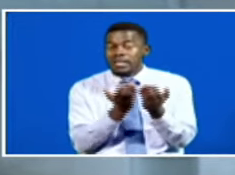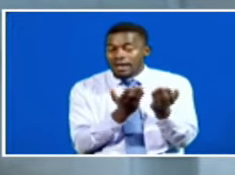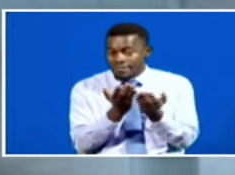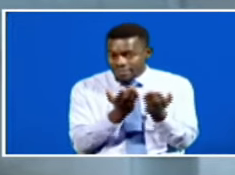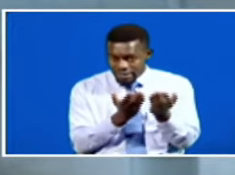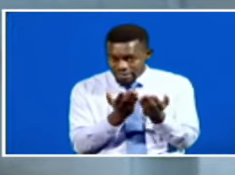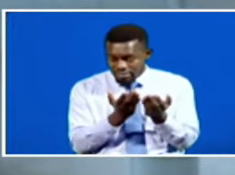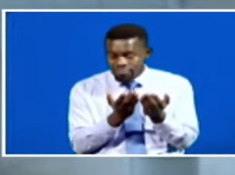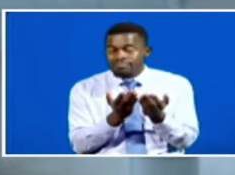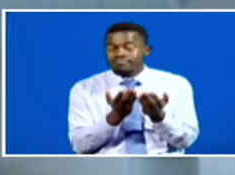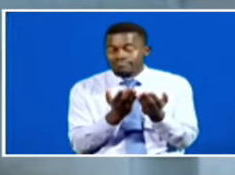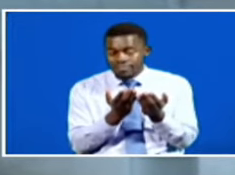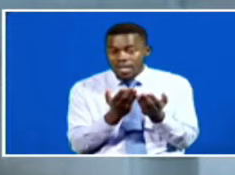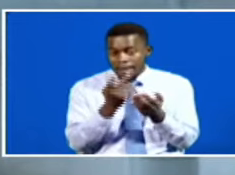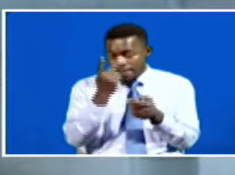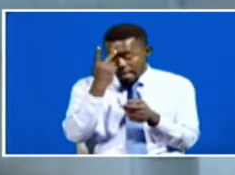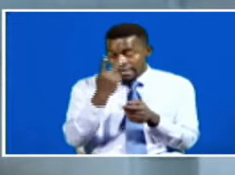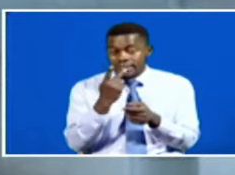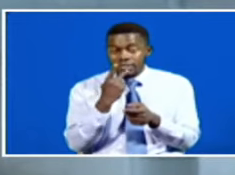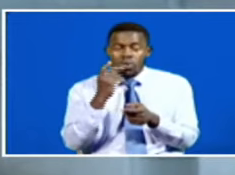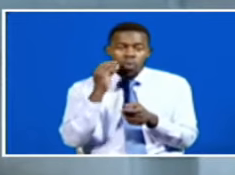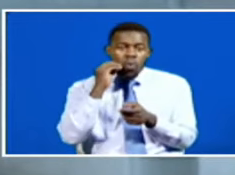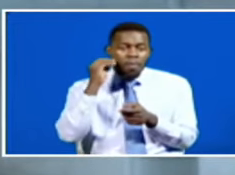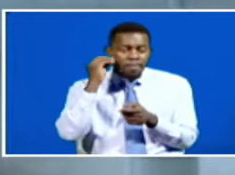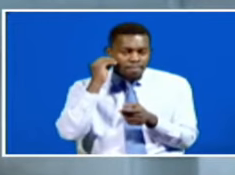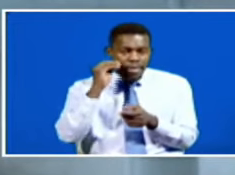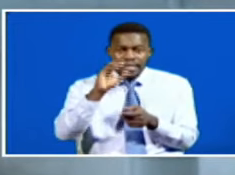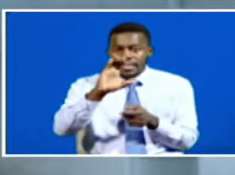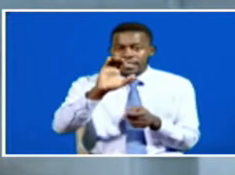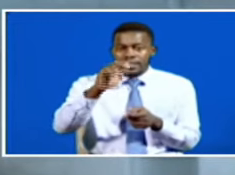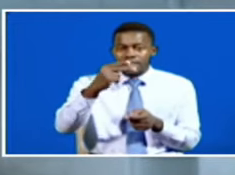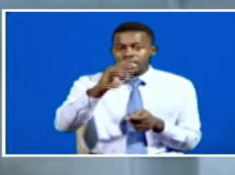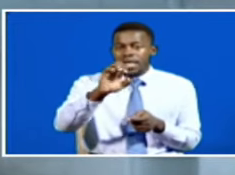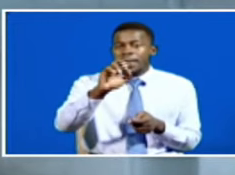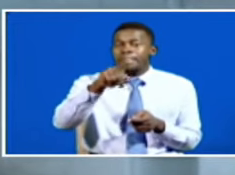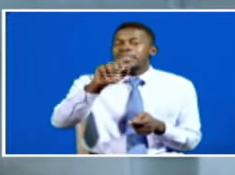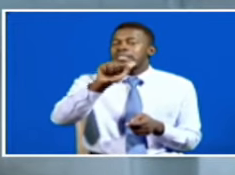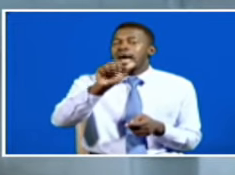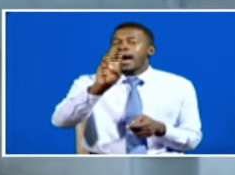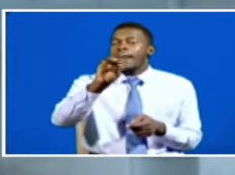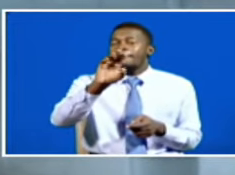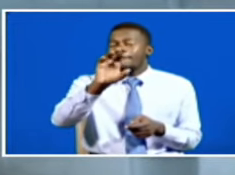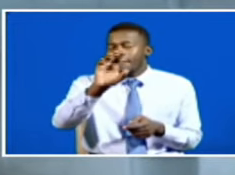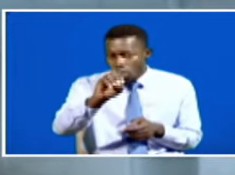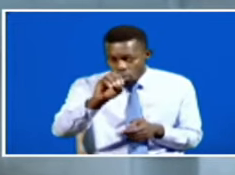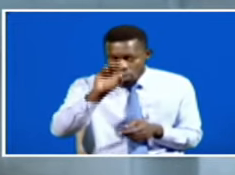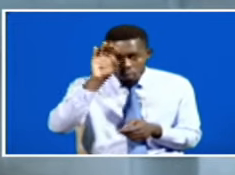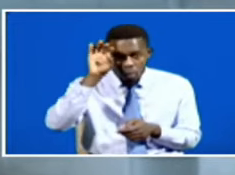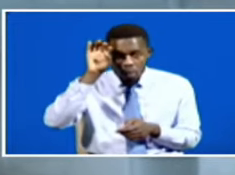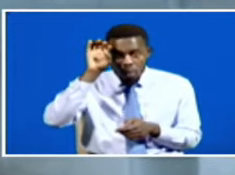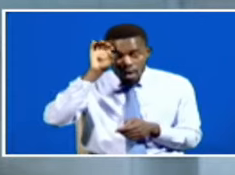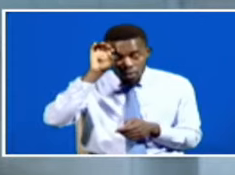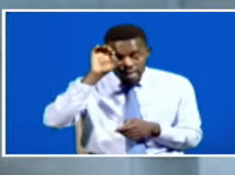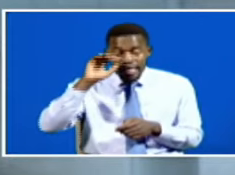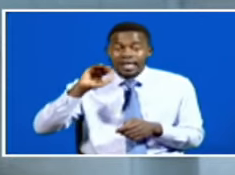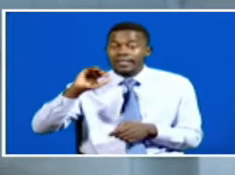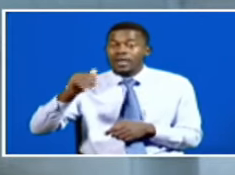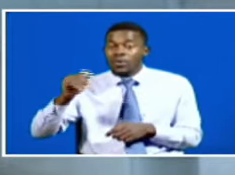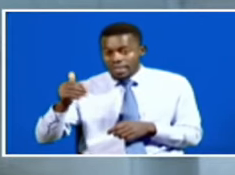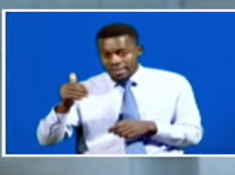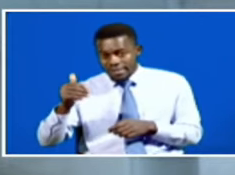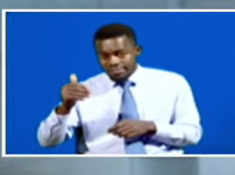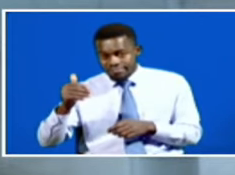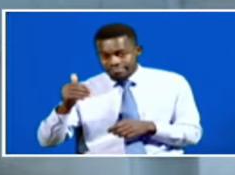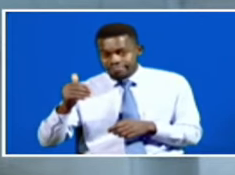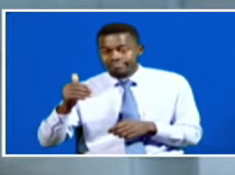at Kiptum's parents' home area in Chepsamo, Elgeyo Marakwet County, and thereafter his remains interred